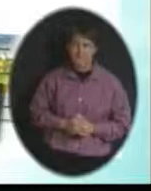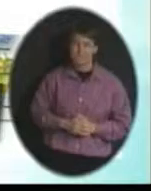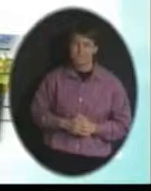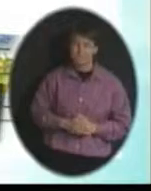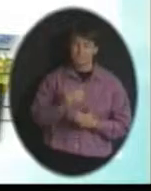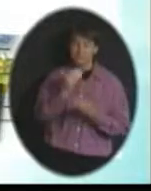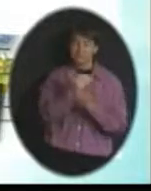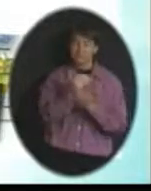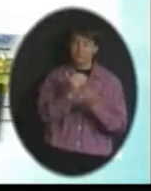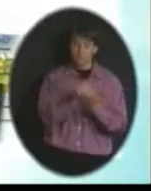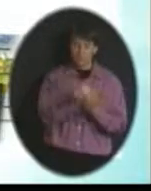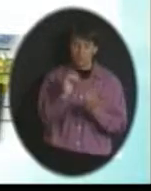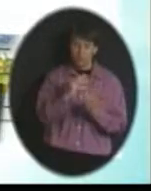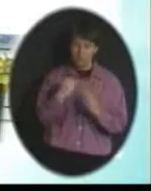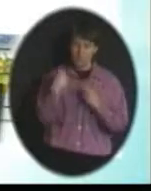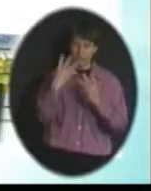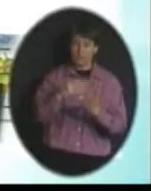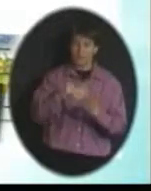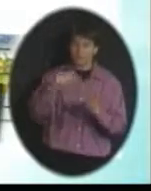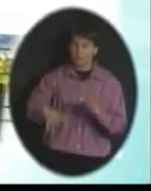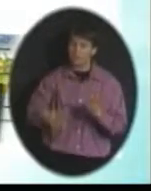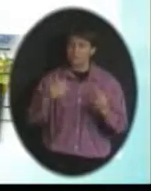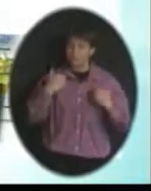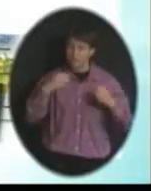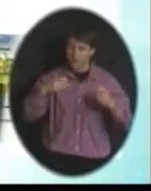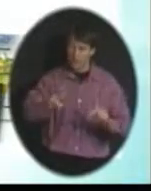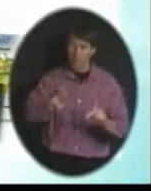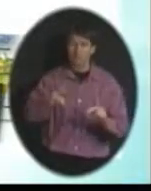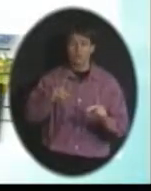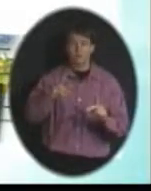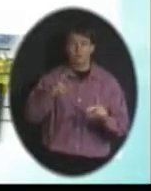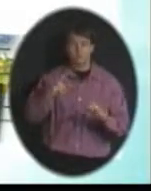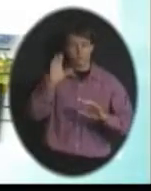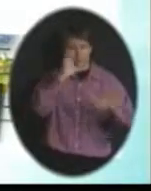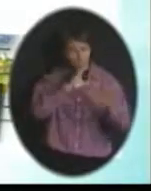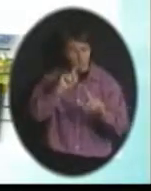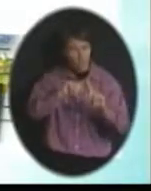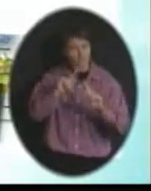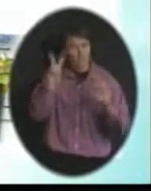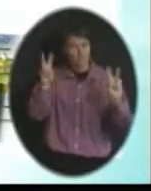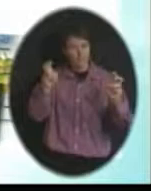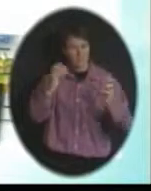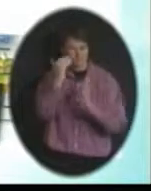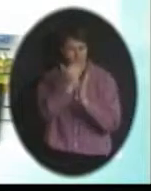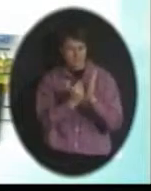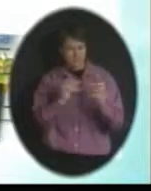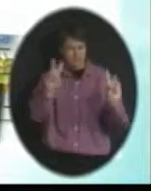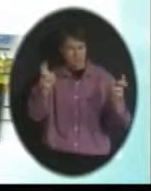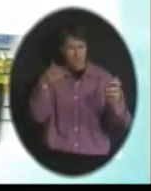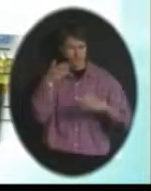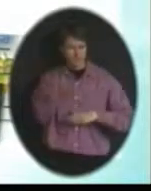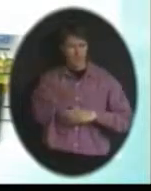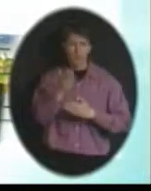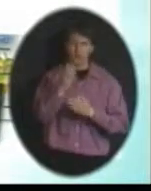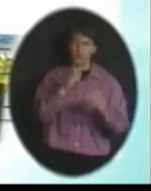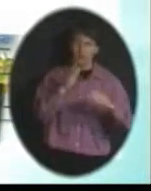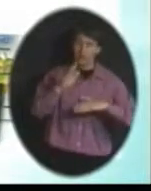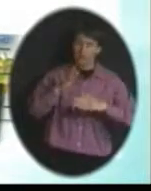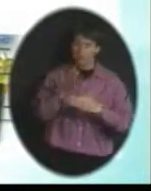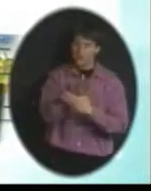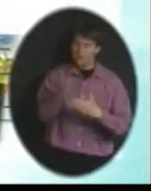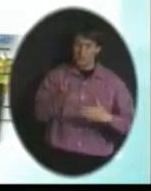These courses also provide students with the opportunity to explore topics, and this is a list of the topics, and they range from communication